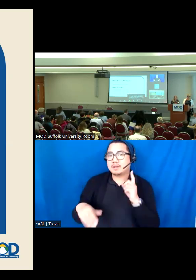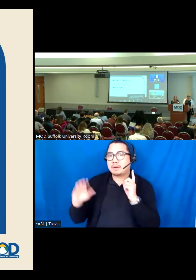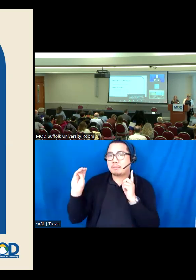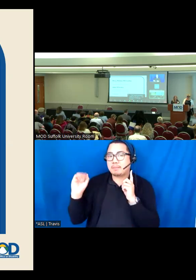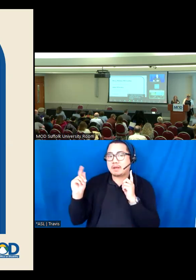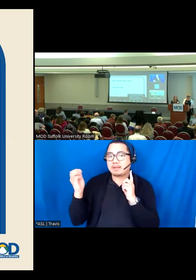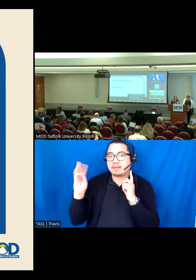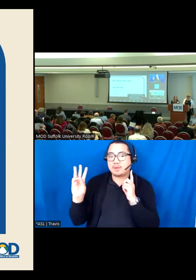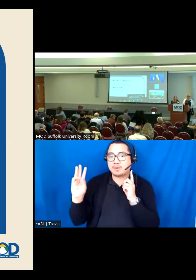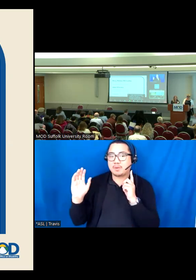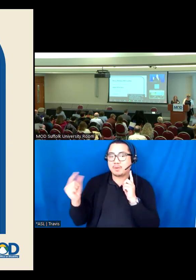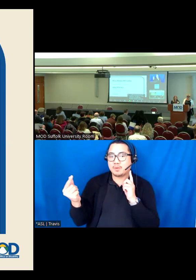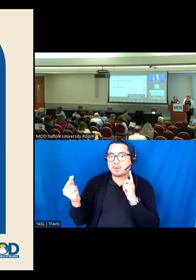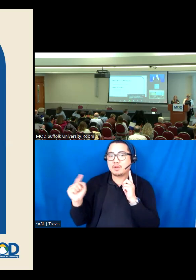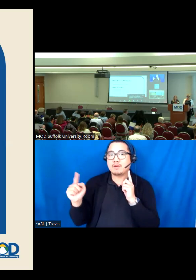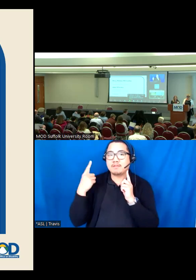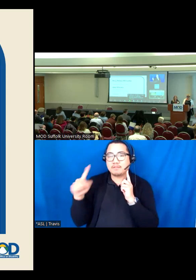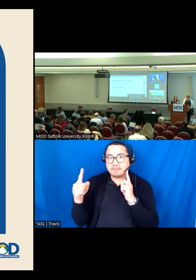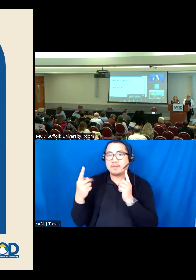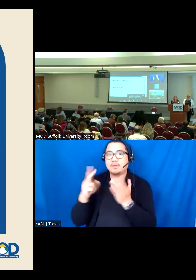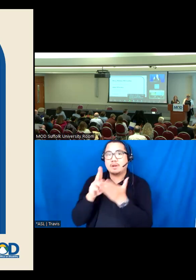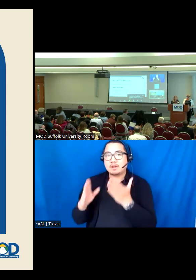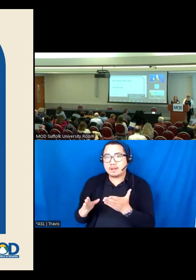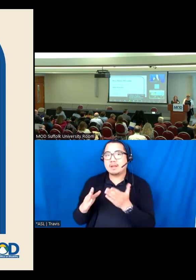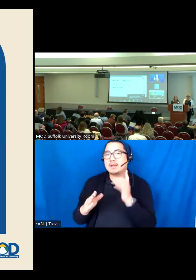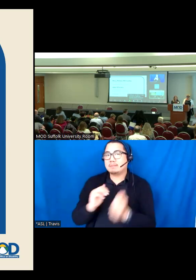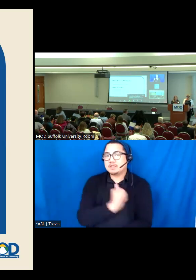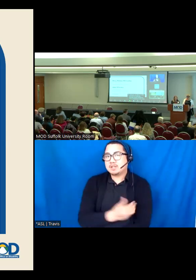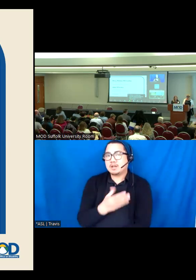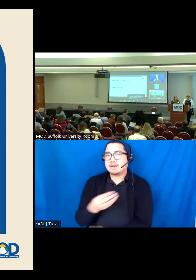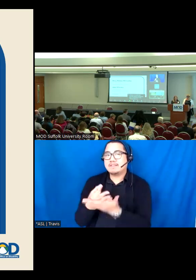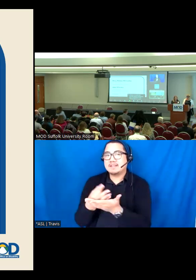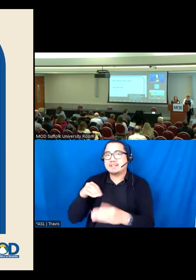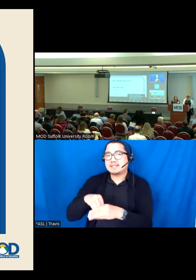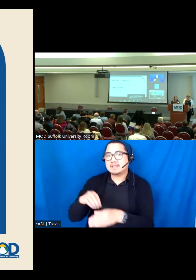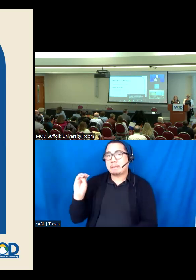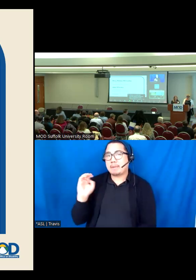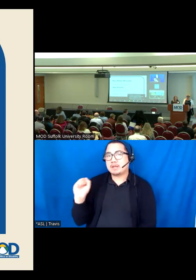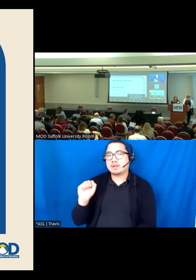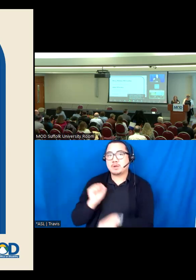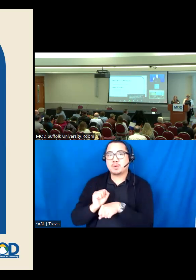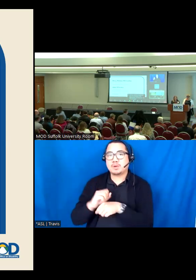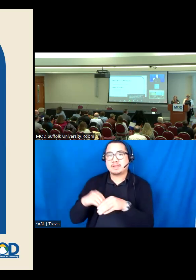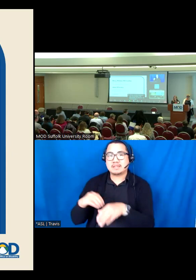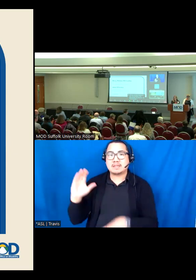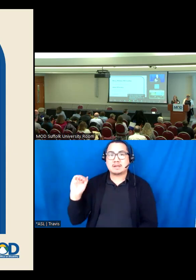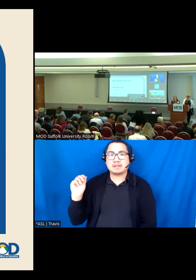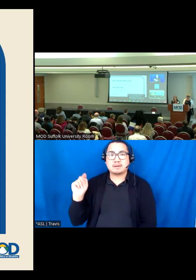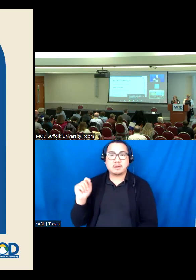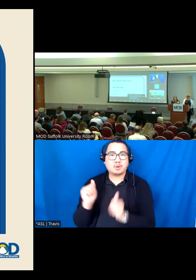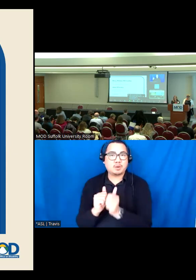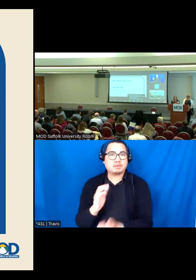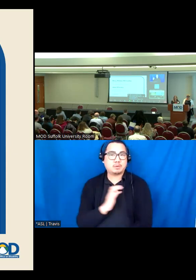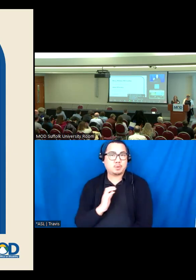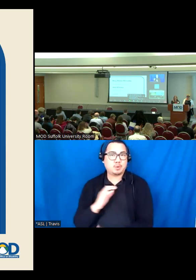the Secretary of Administration and Finance in the Commonwealth of Massachusetts, working on the cabinet directly with our governor